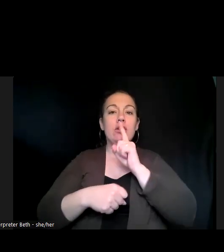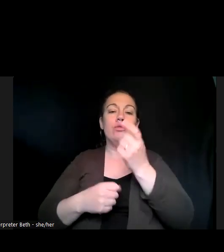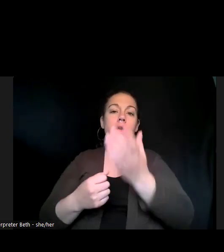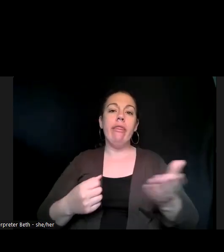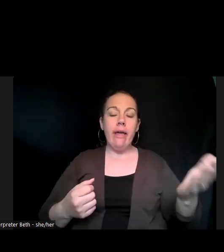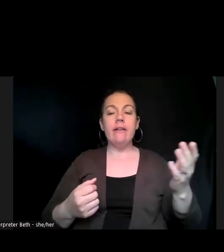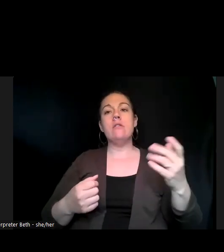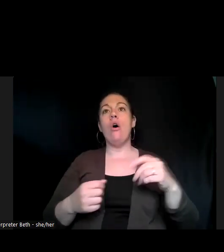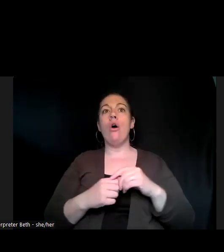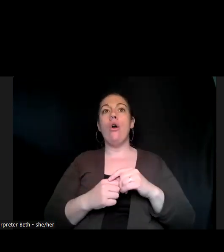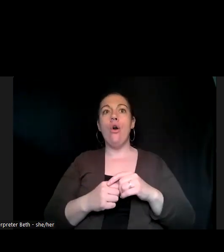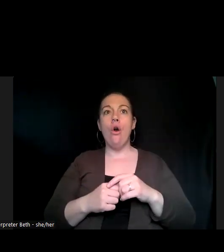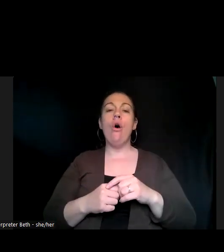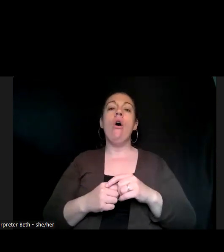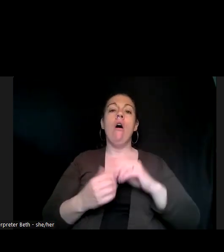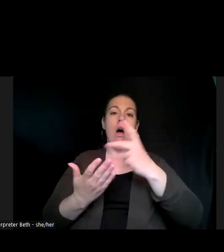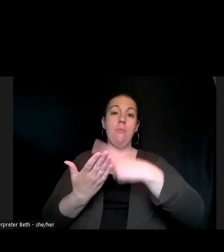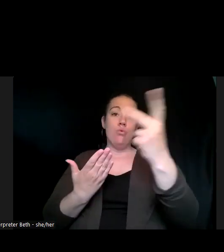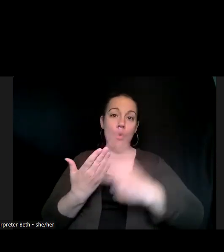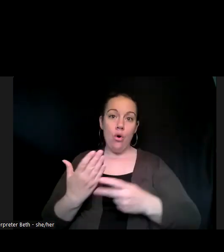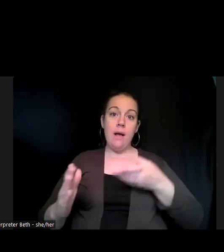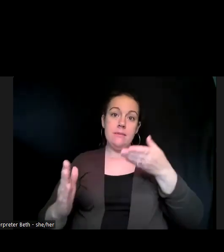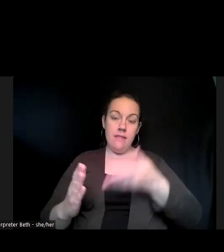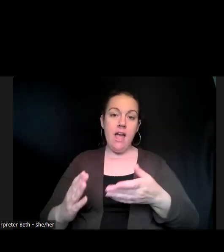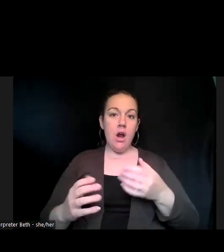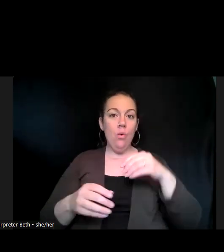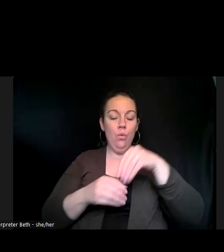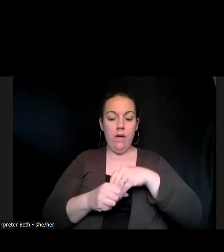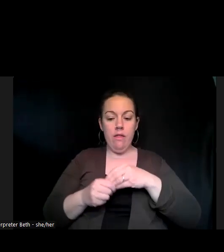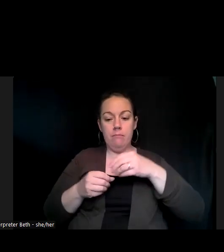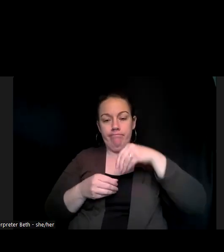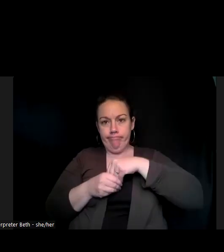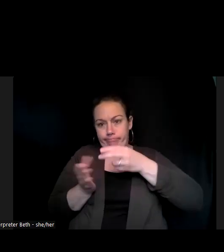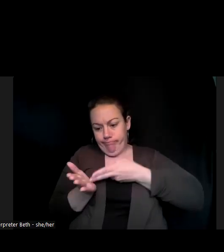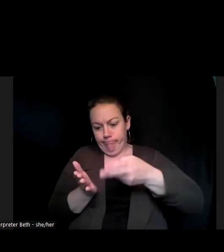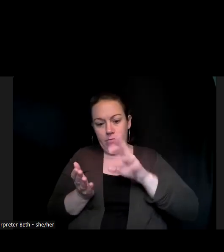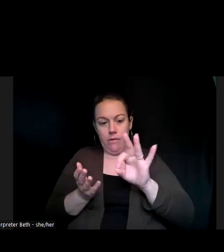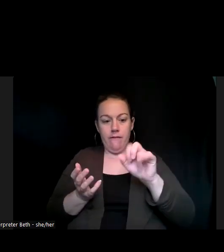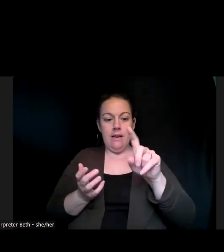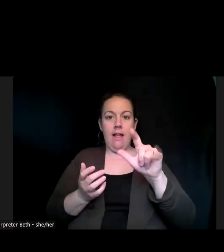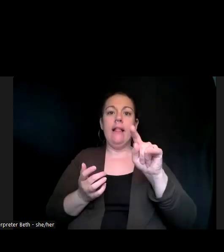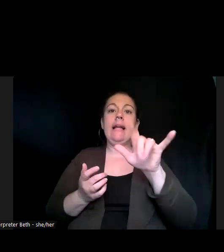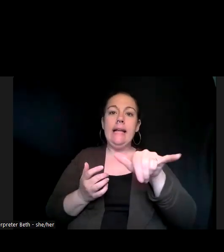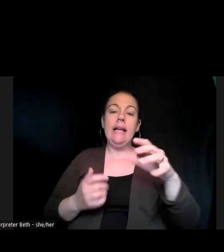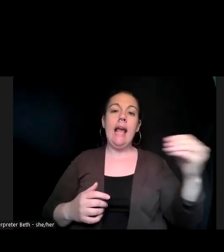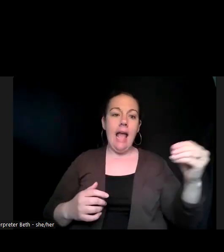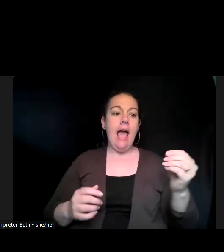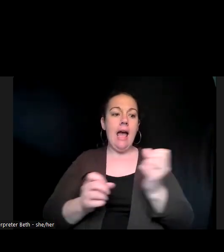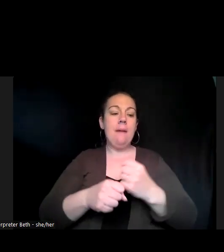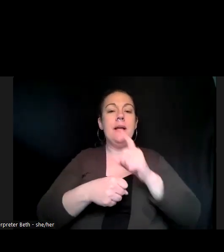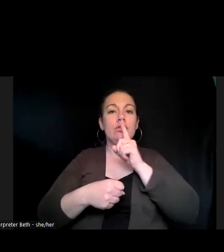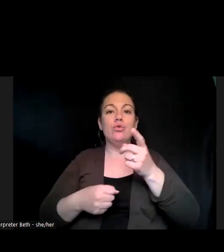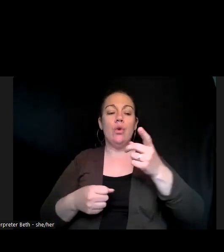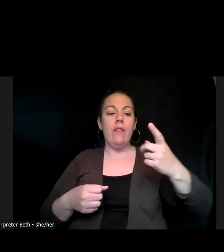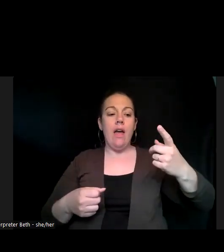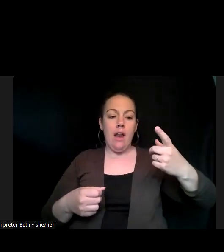that we're implementing these programs with fidelity, with the best practices, like I mentioned, during targeted intensive tutoring. So looking at sort of